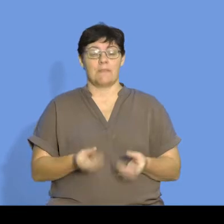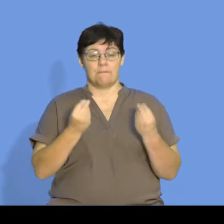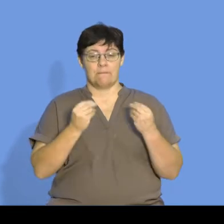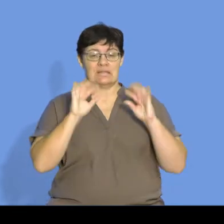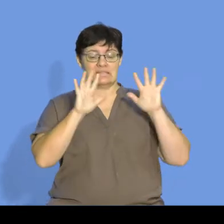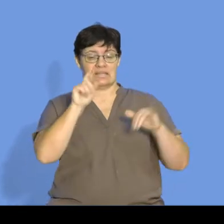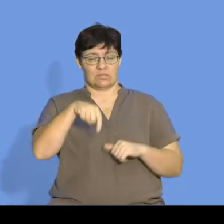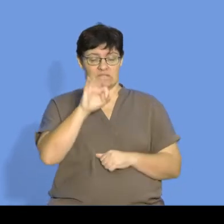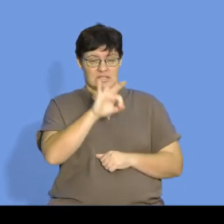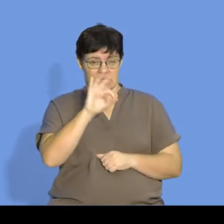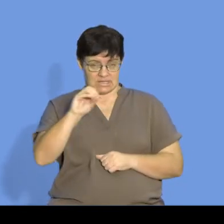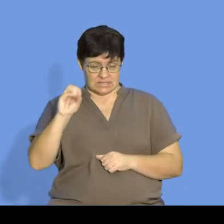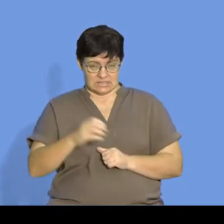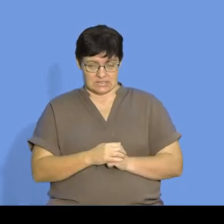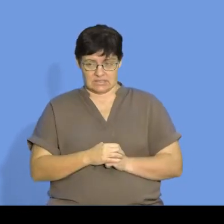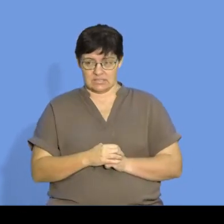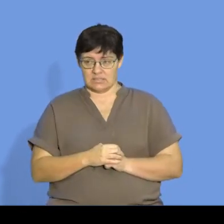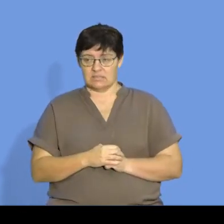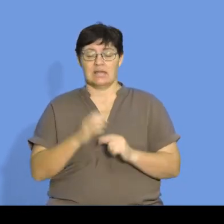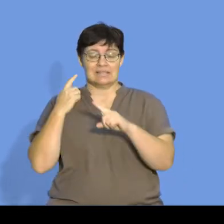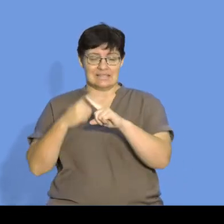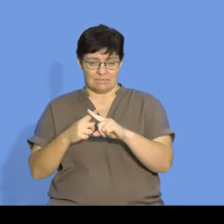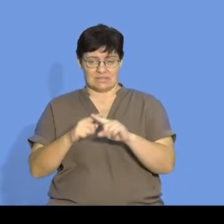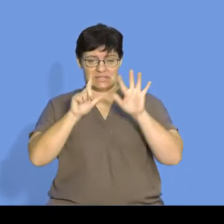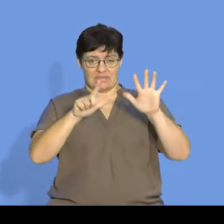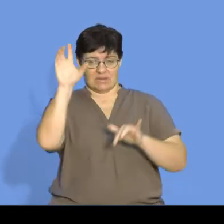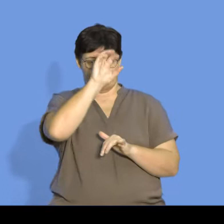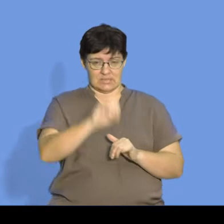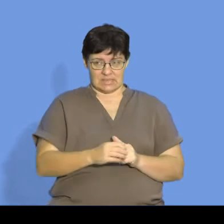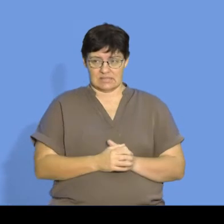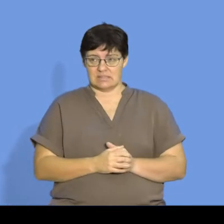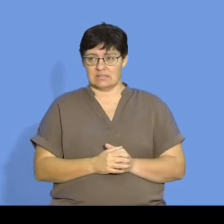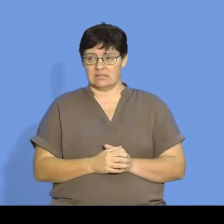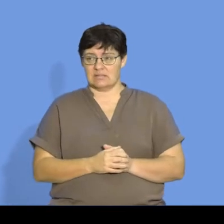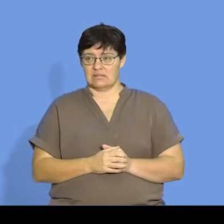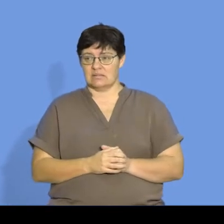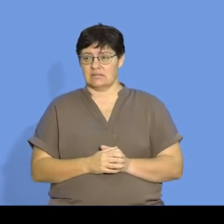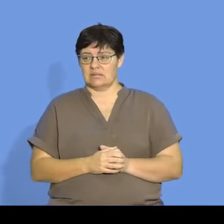the 600 will give you that figure 10,300 times your